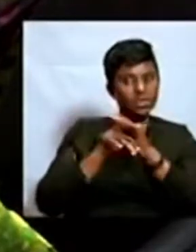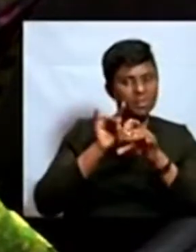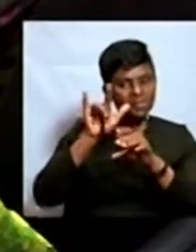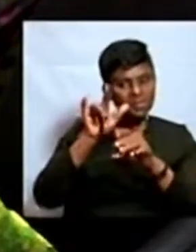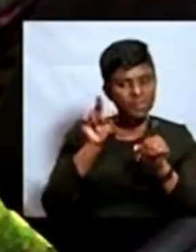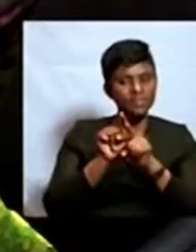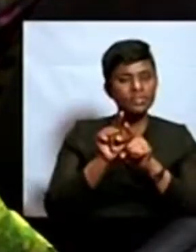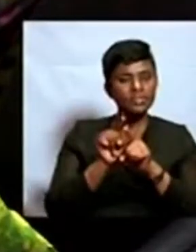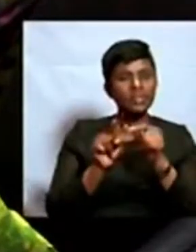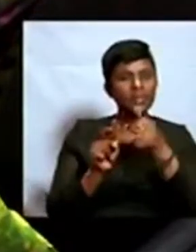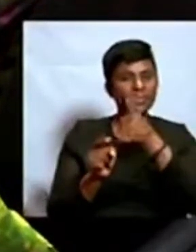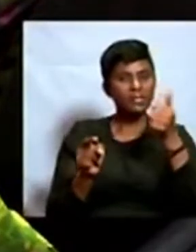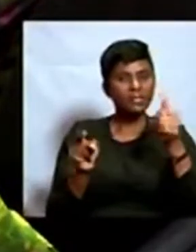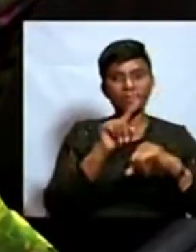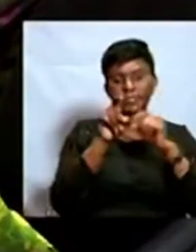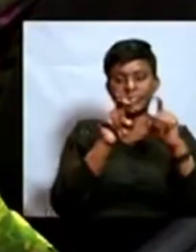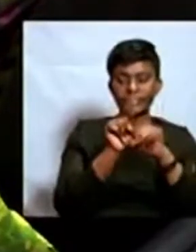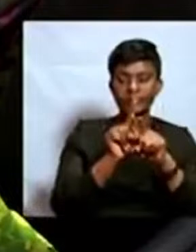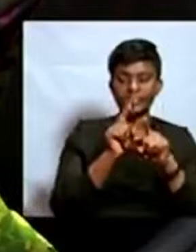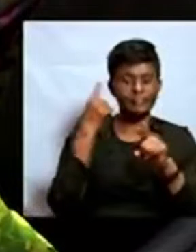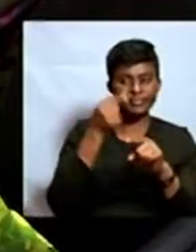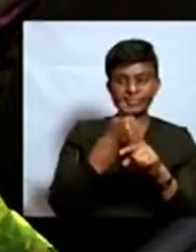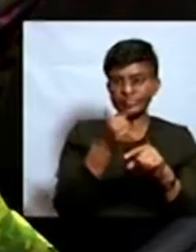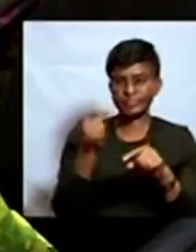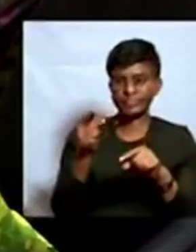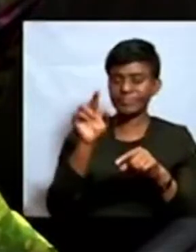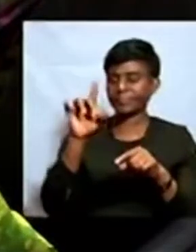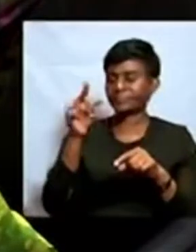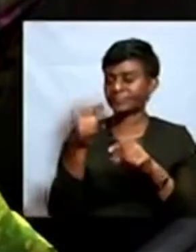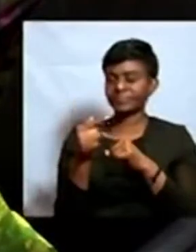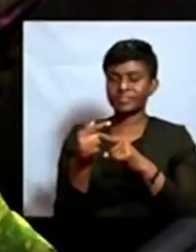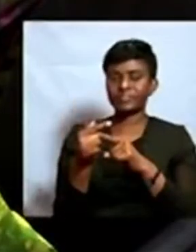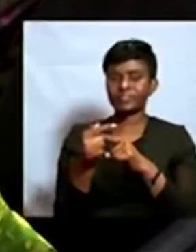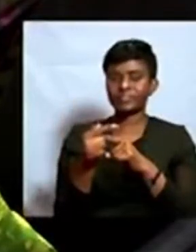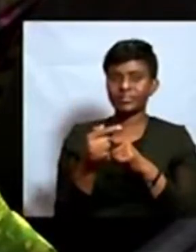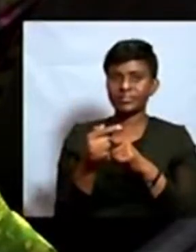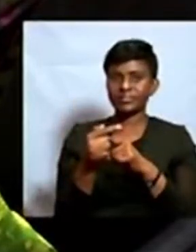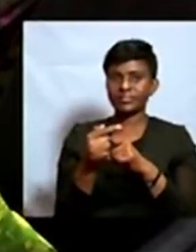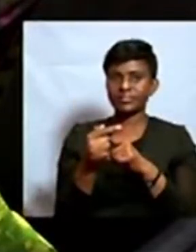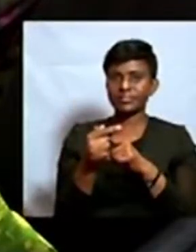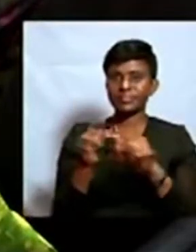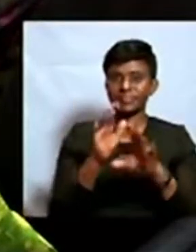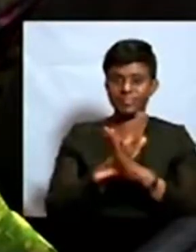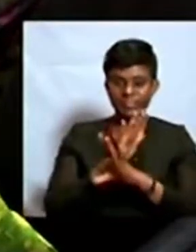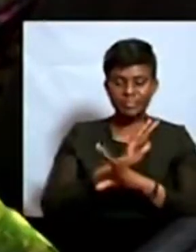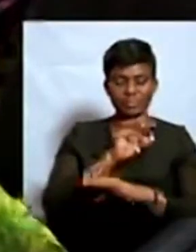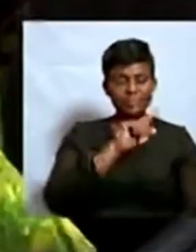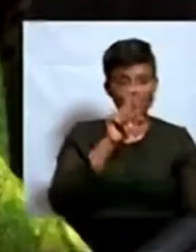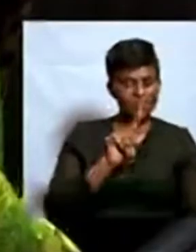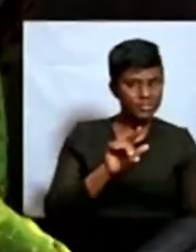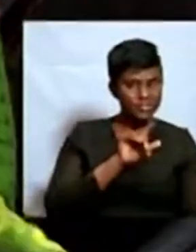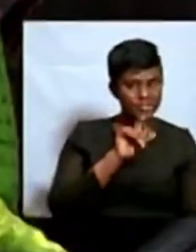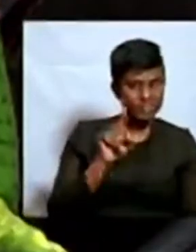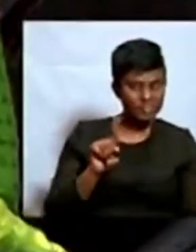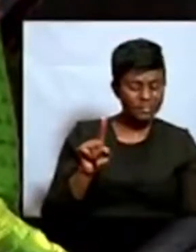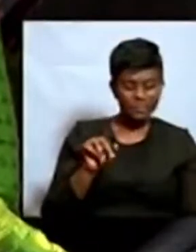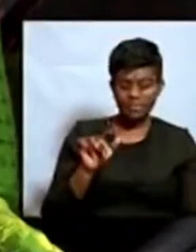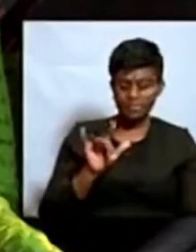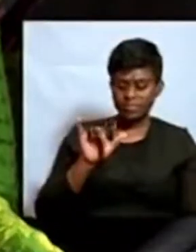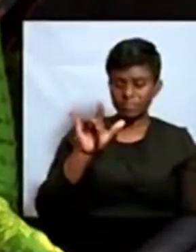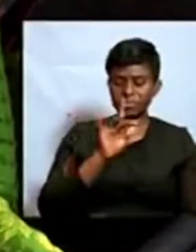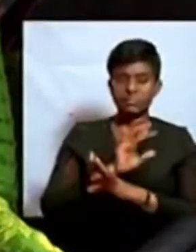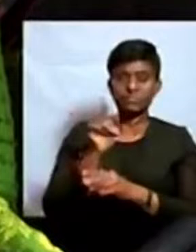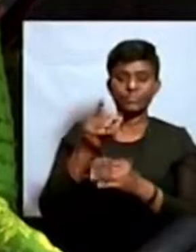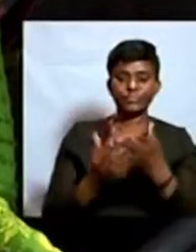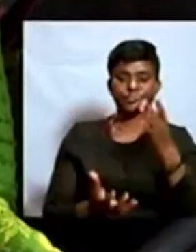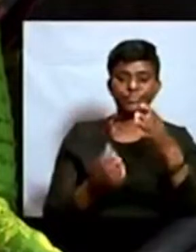And the other question is for the DG, the Zambia Airlines. You want